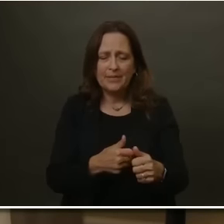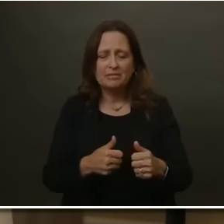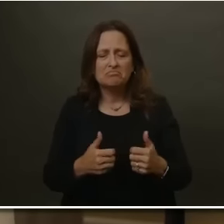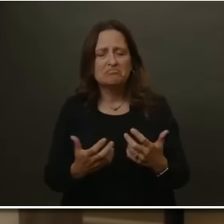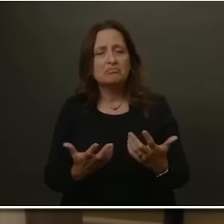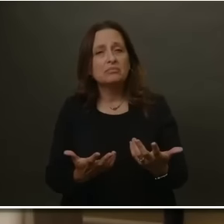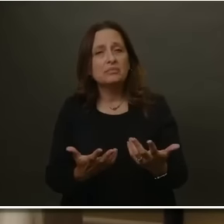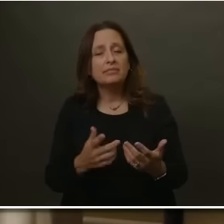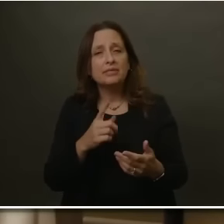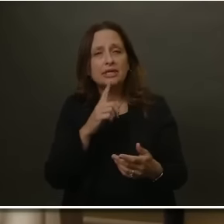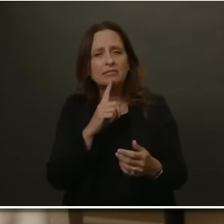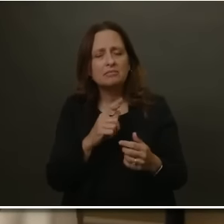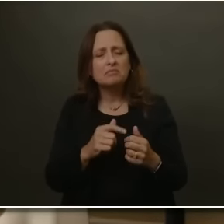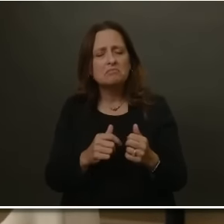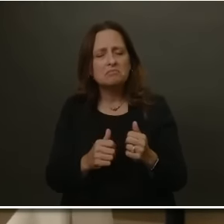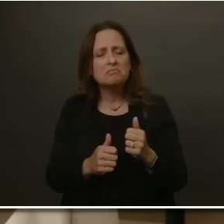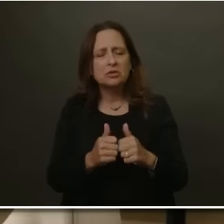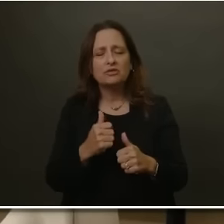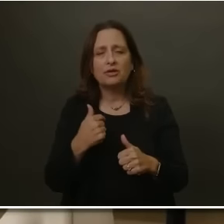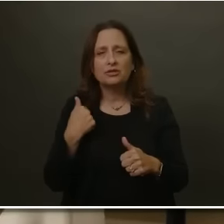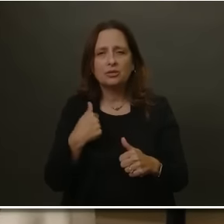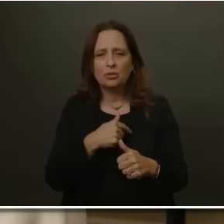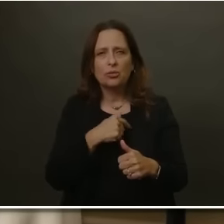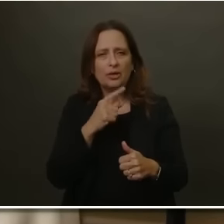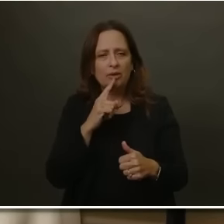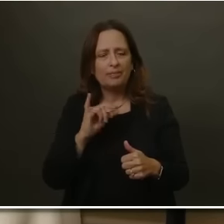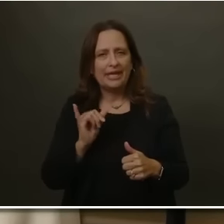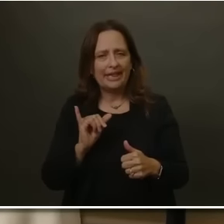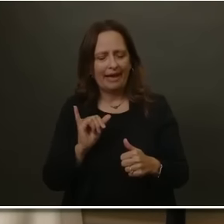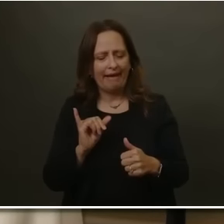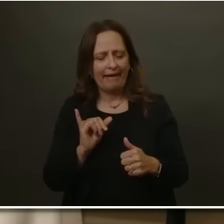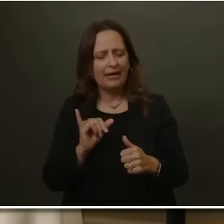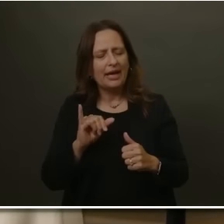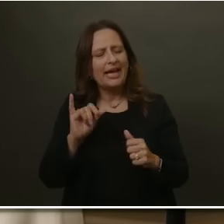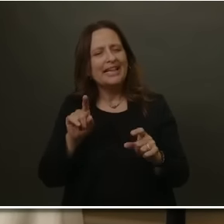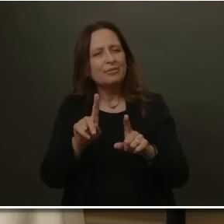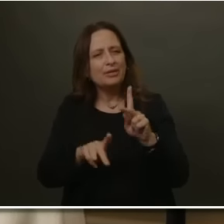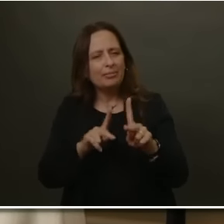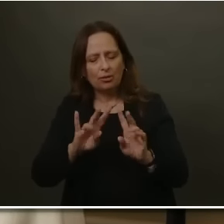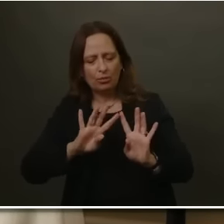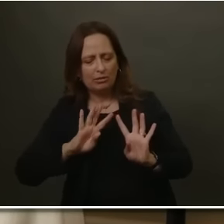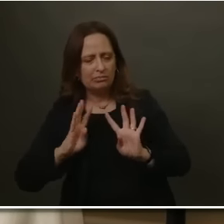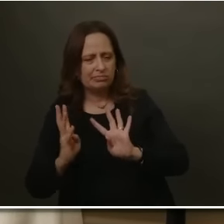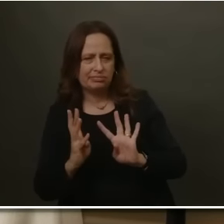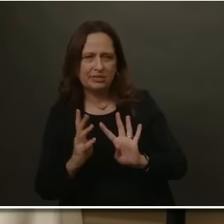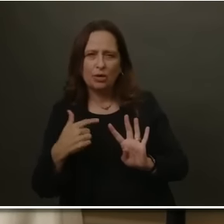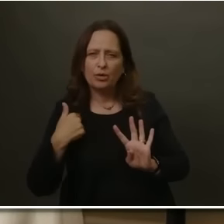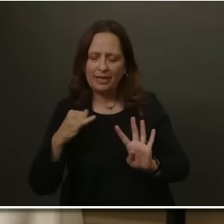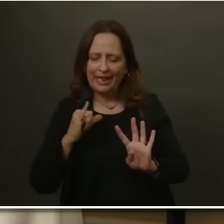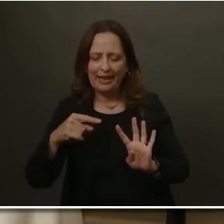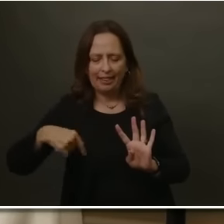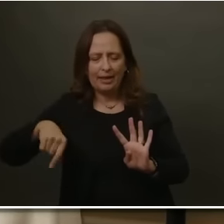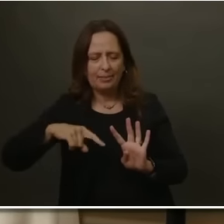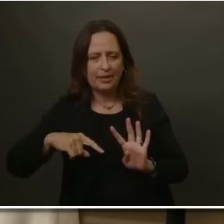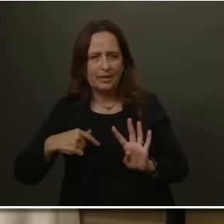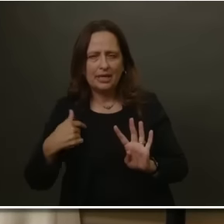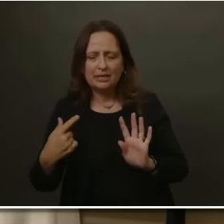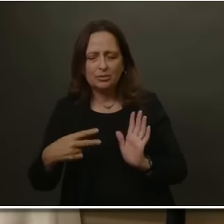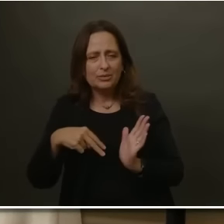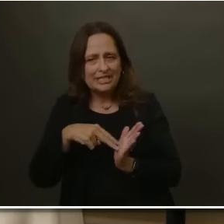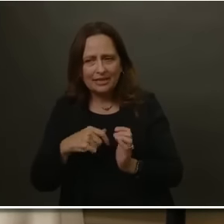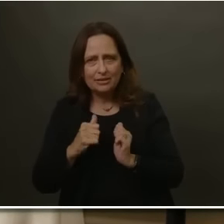will find ourselves, I believe, reflected in the crowd standing around Lazarus' tomb. Over and over again, we will stand together, sometimes